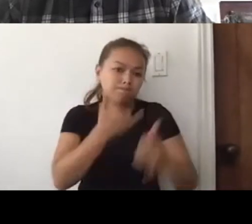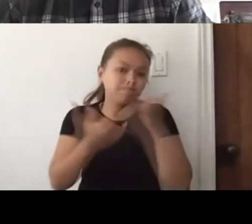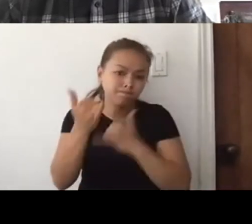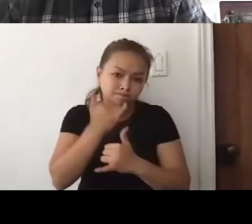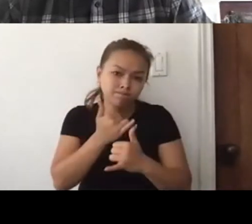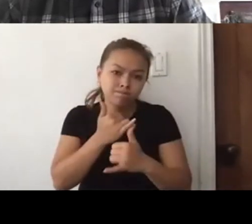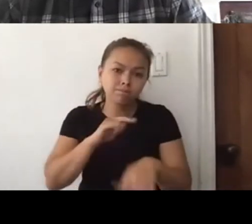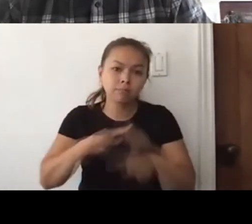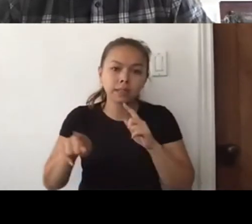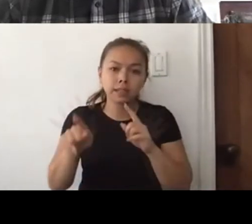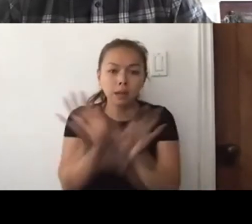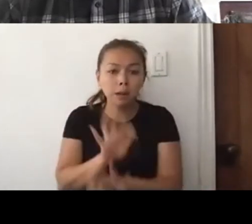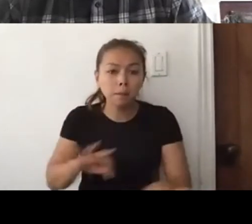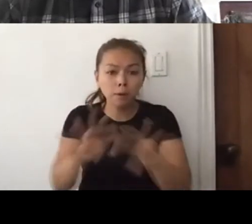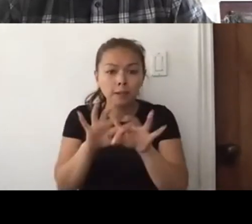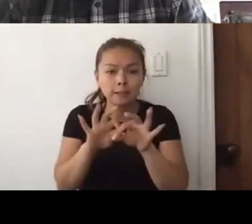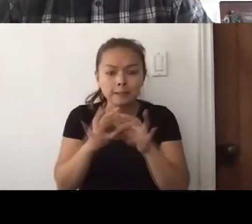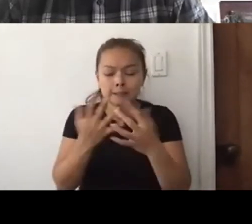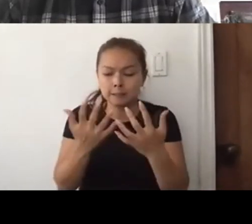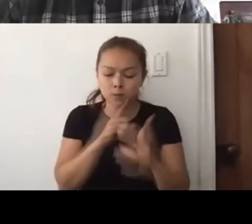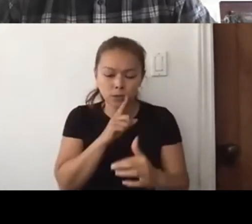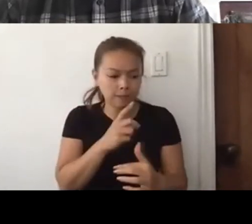selves. Thank you.